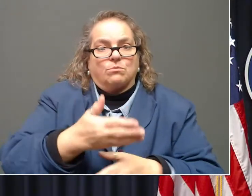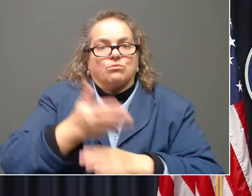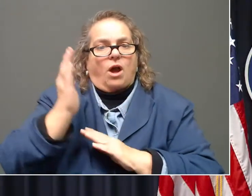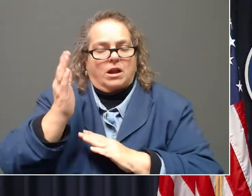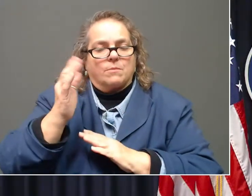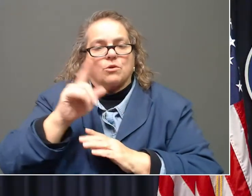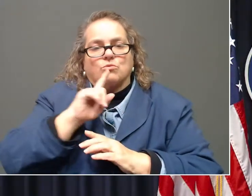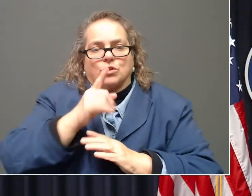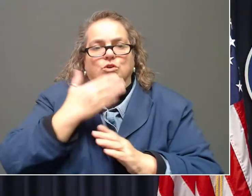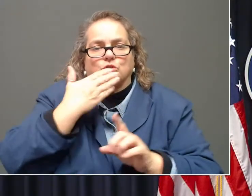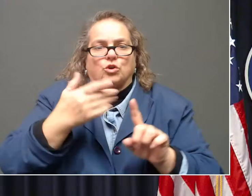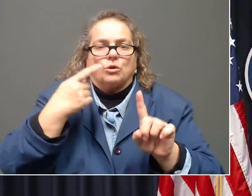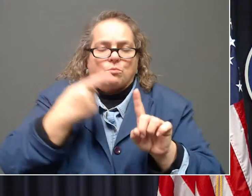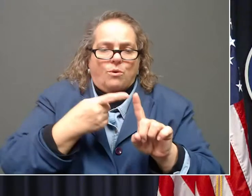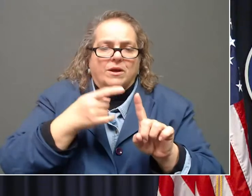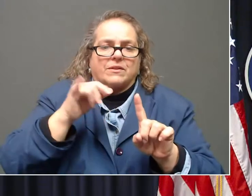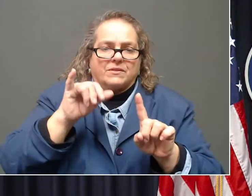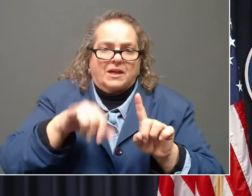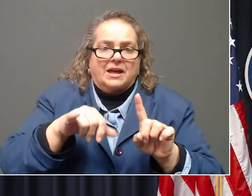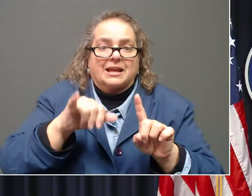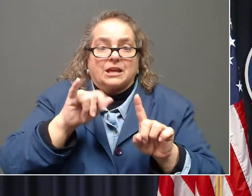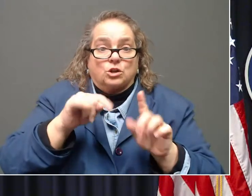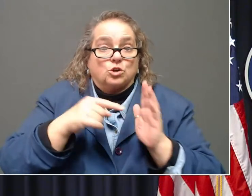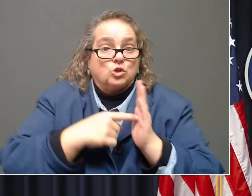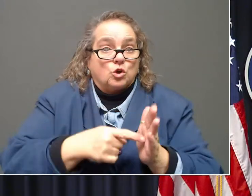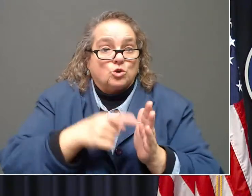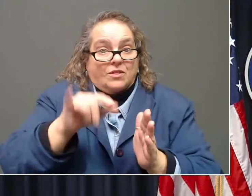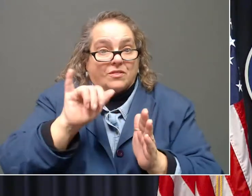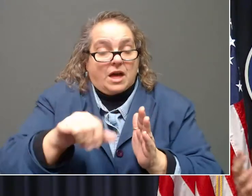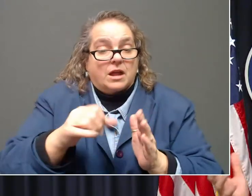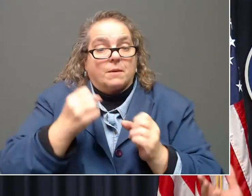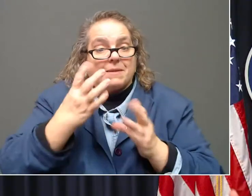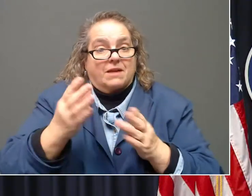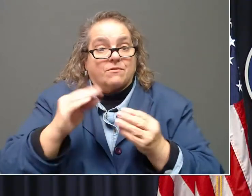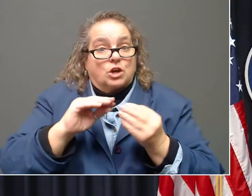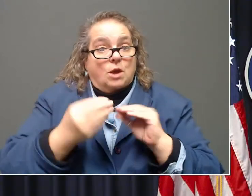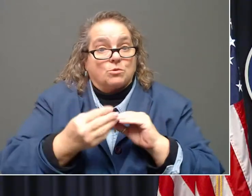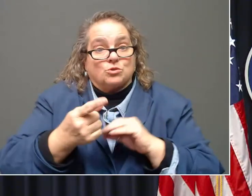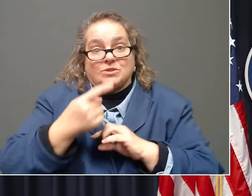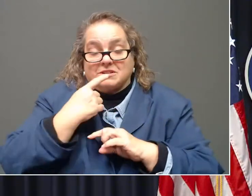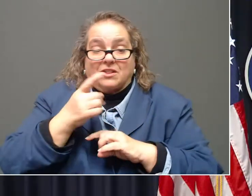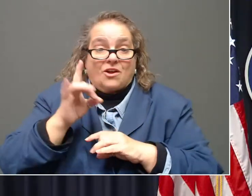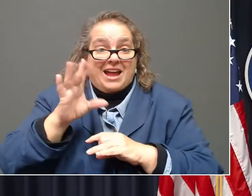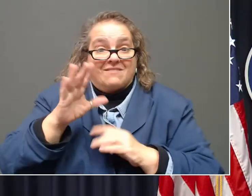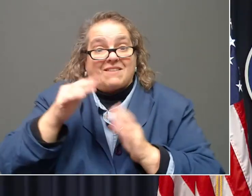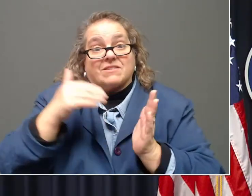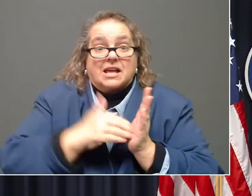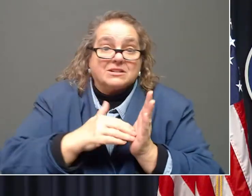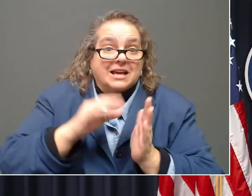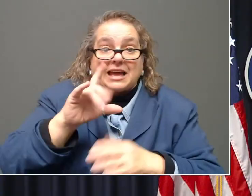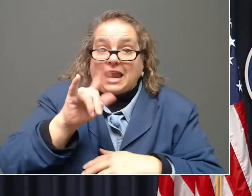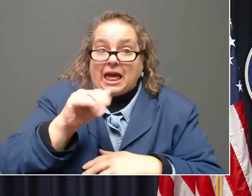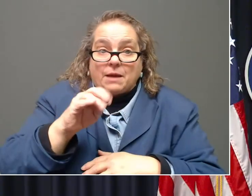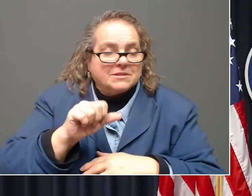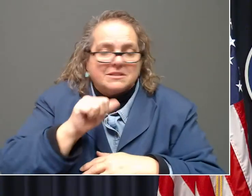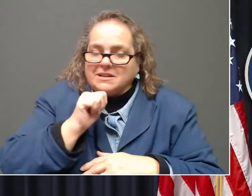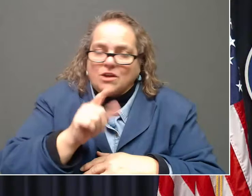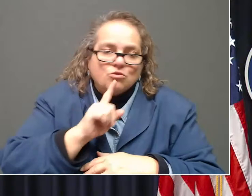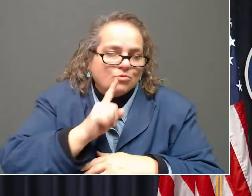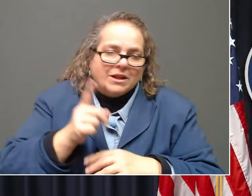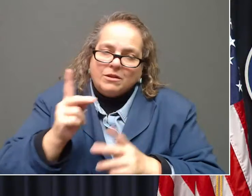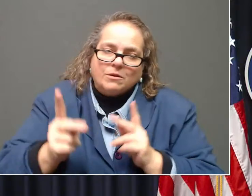hack or identity fraud, because it means that your Social Security number has been bought out there somewhere on the web and sold to